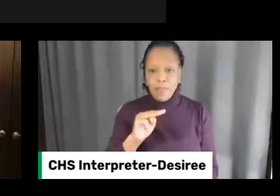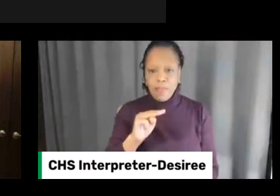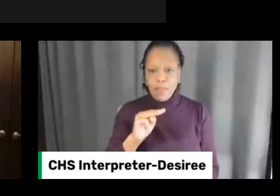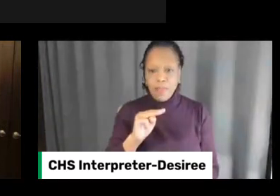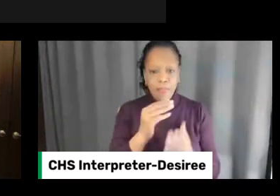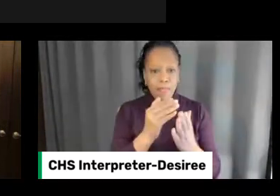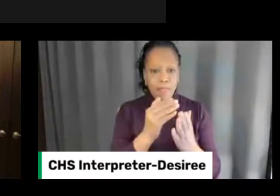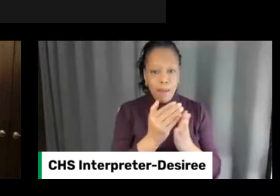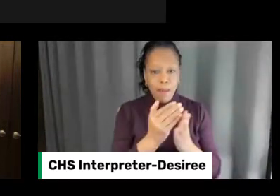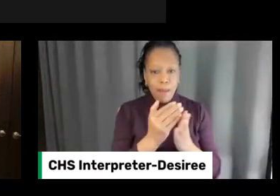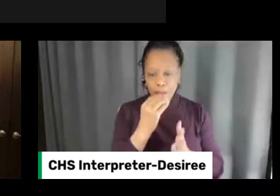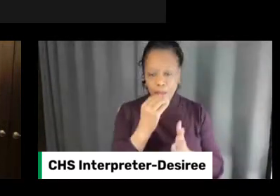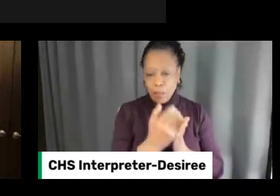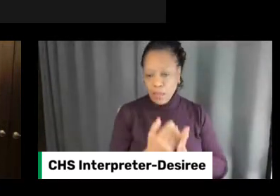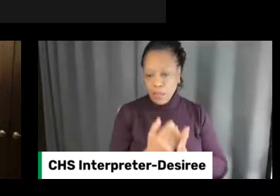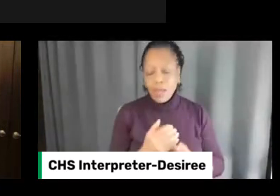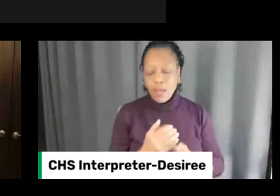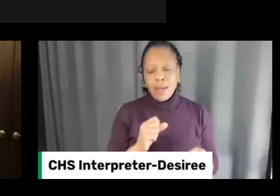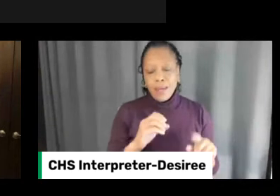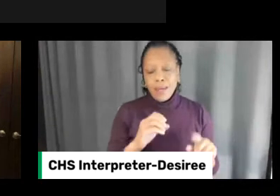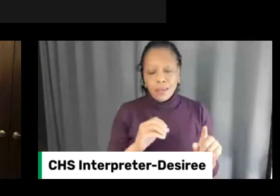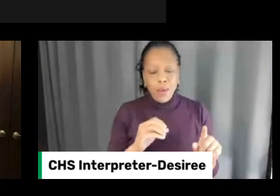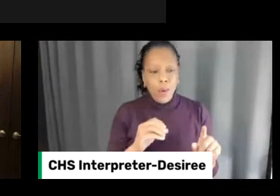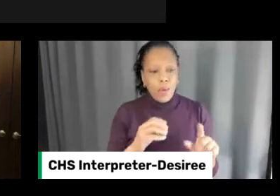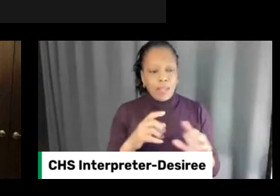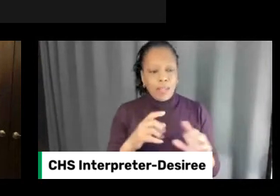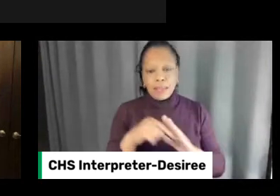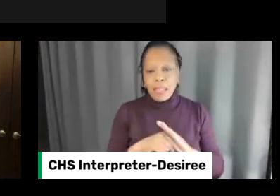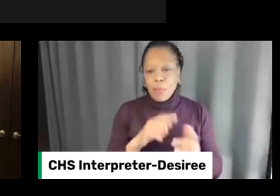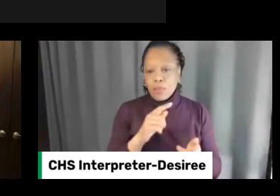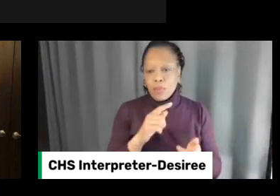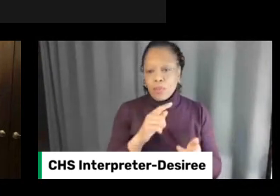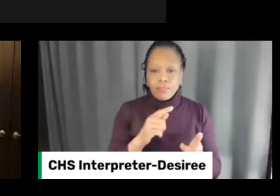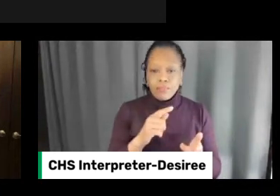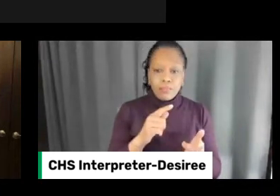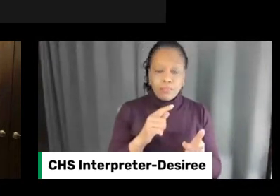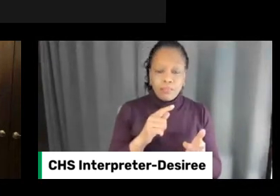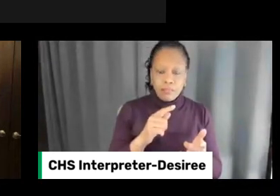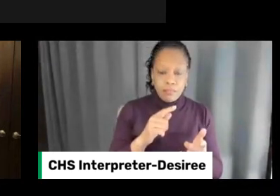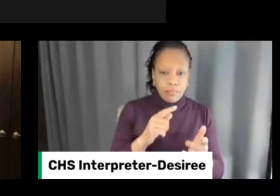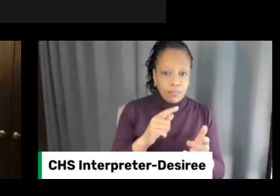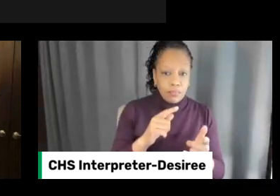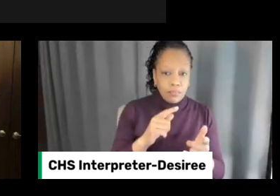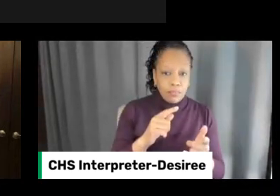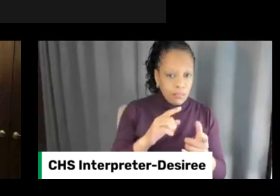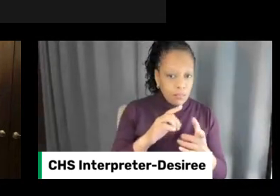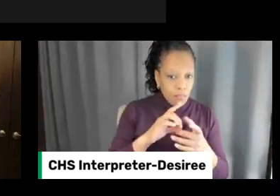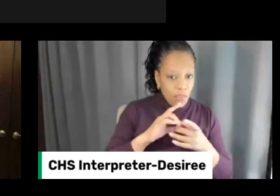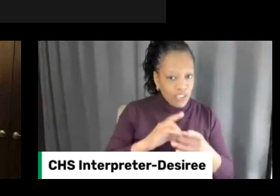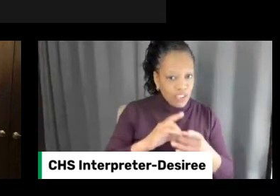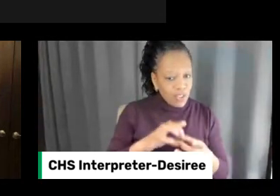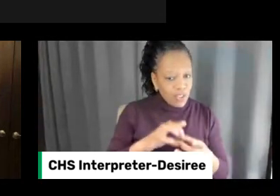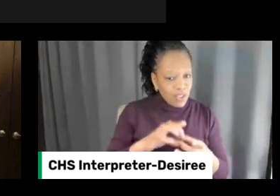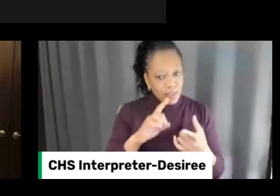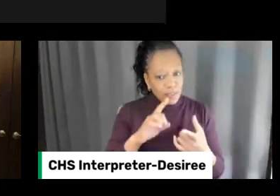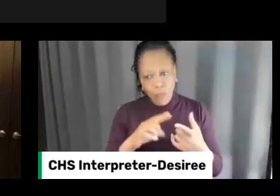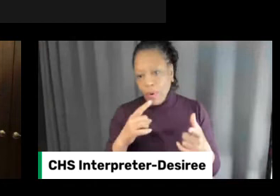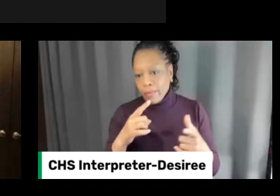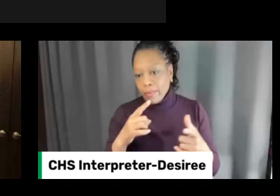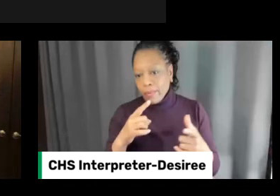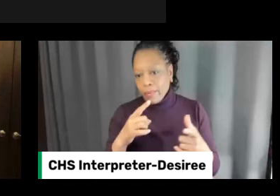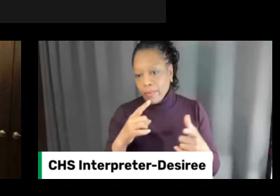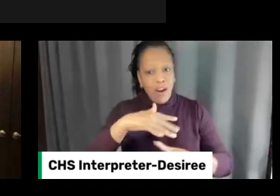deeper changes to sourcing and food environments. And if anyone is interested in learning